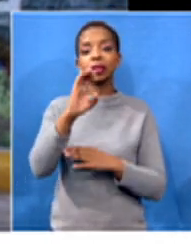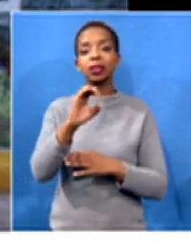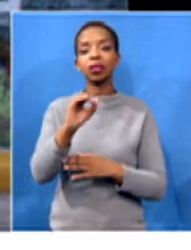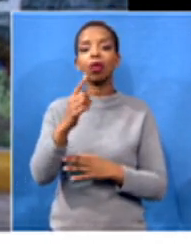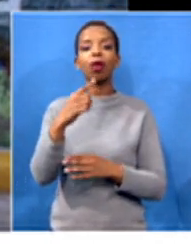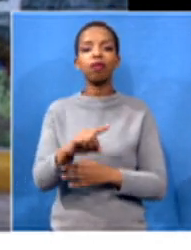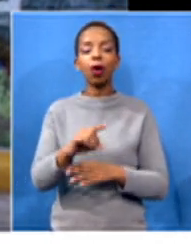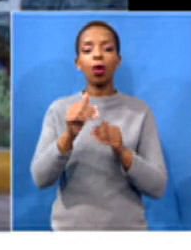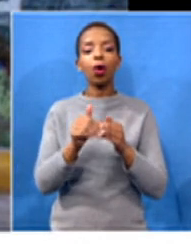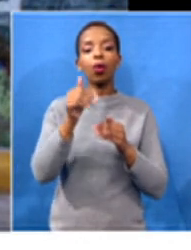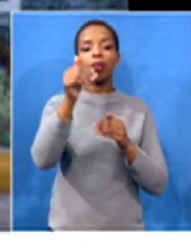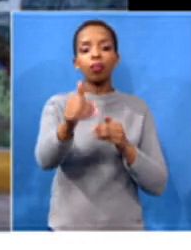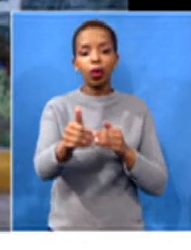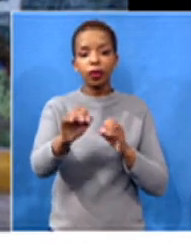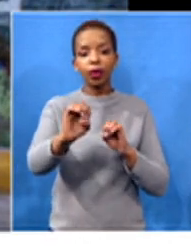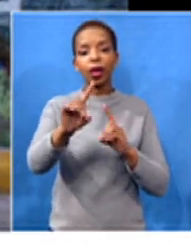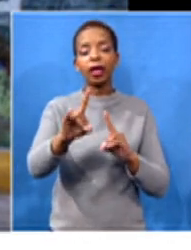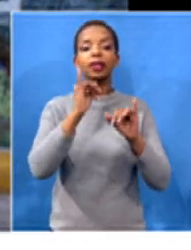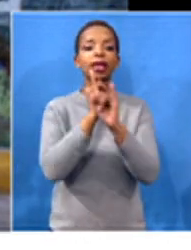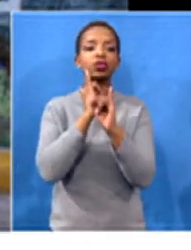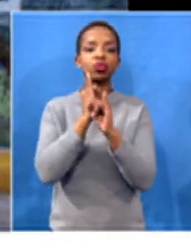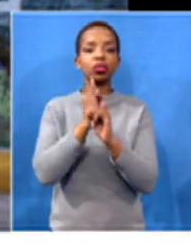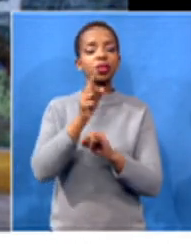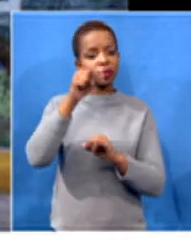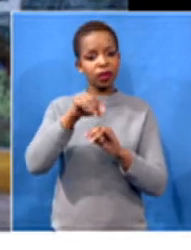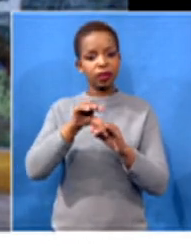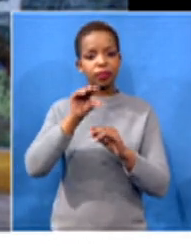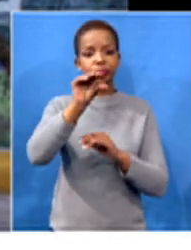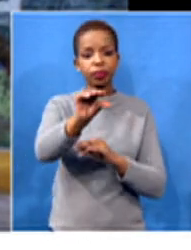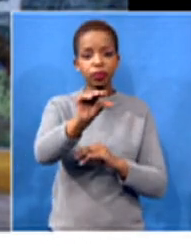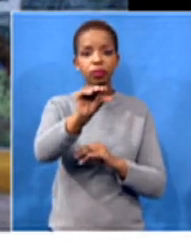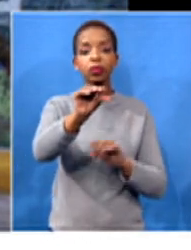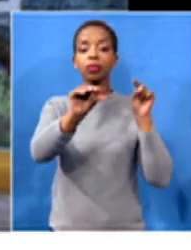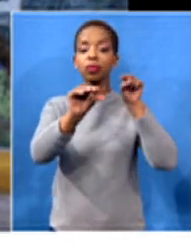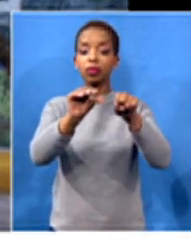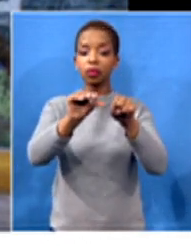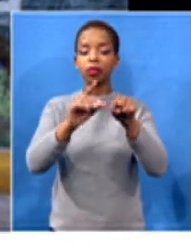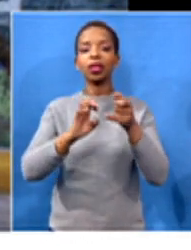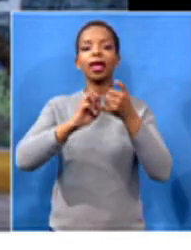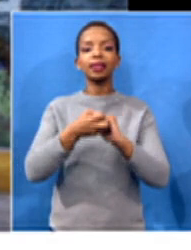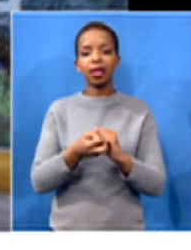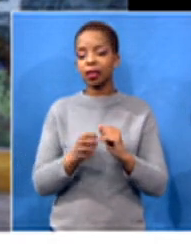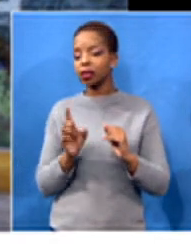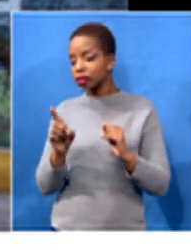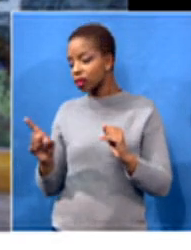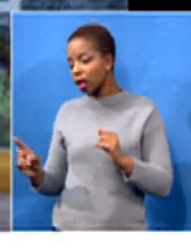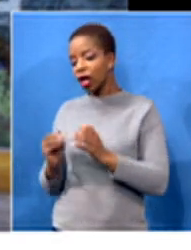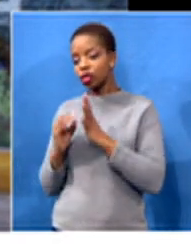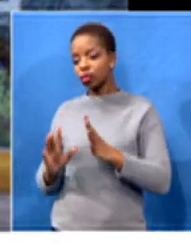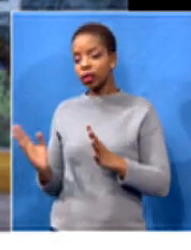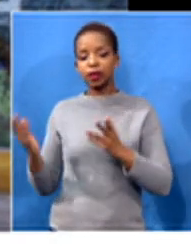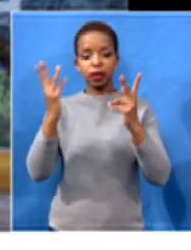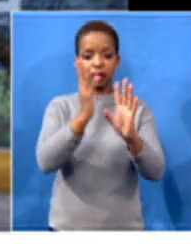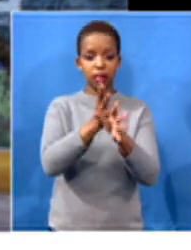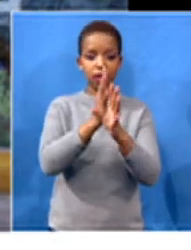institutions have some of their personal pay tied to getting students through and how many people get employed out the door,